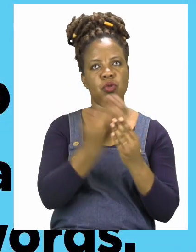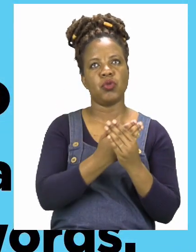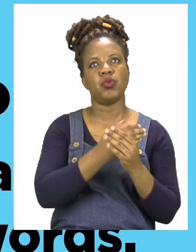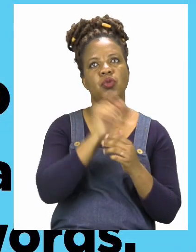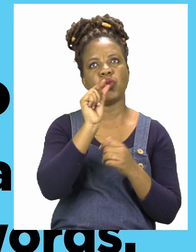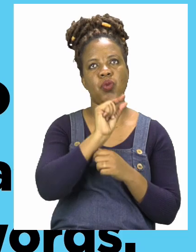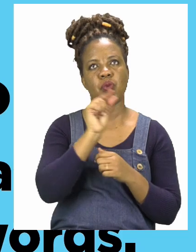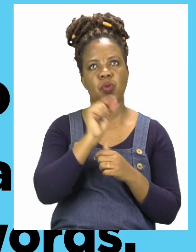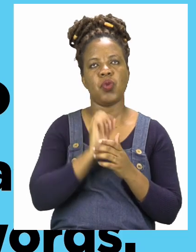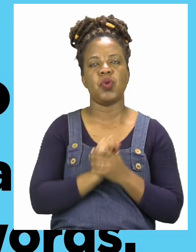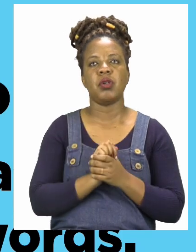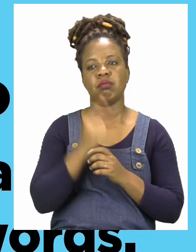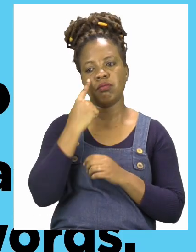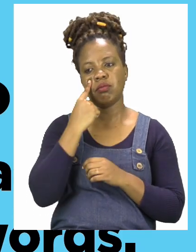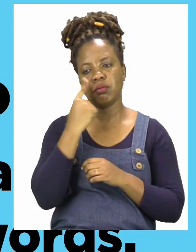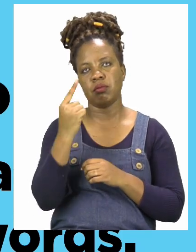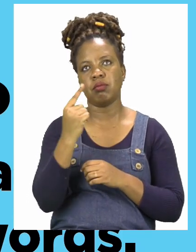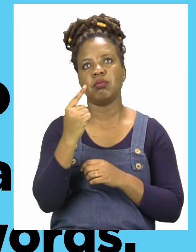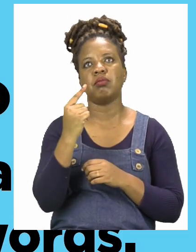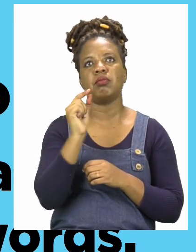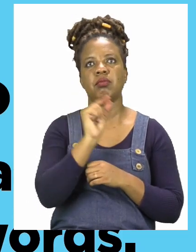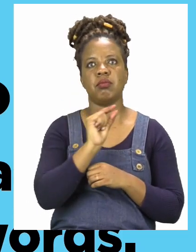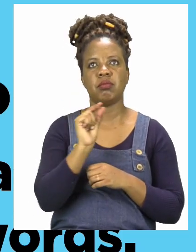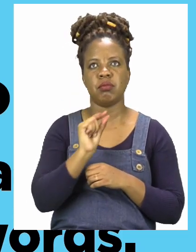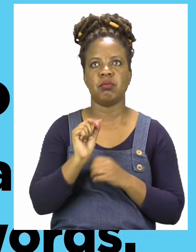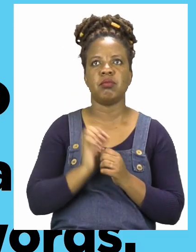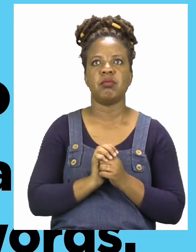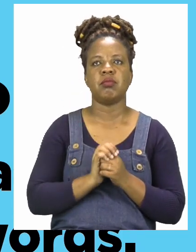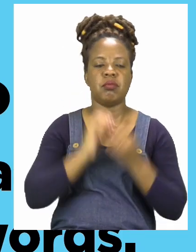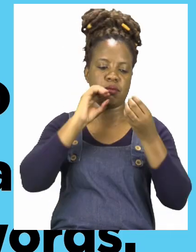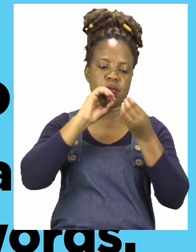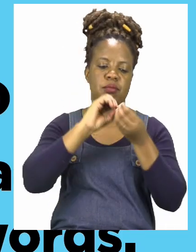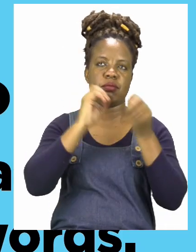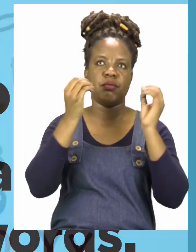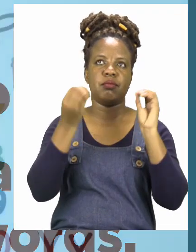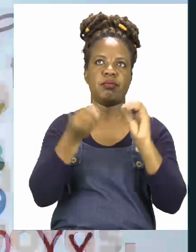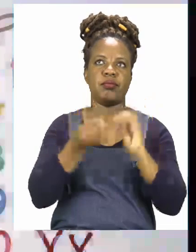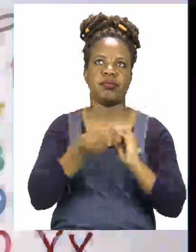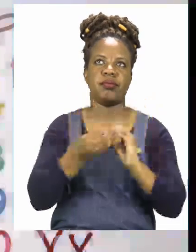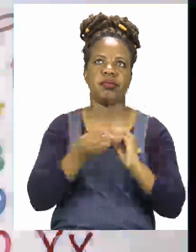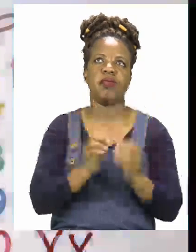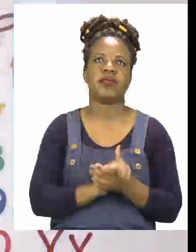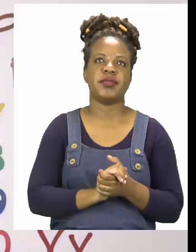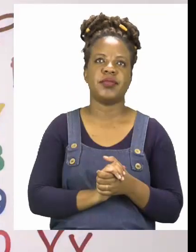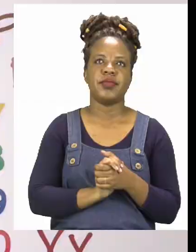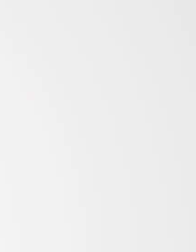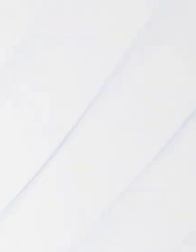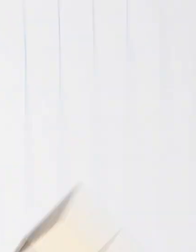vocabulary, sight words, diphthongs, and numbers.